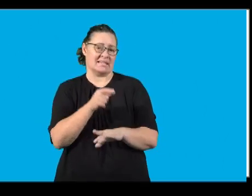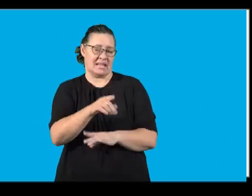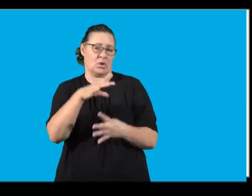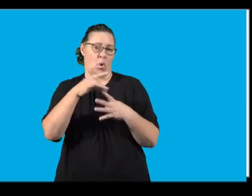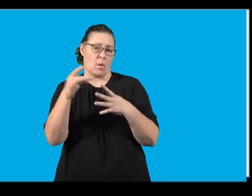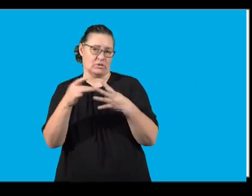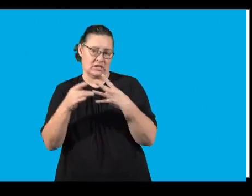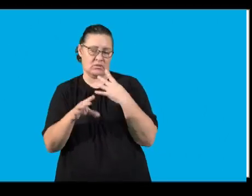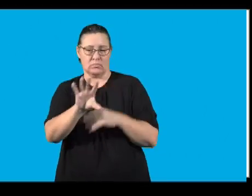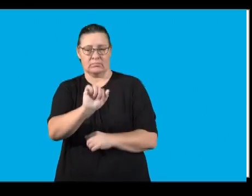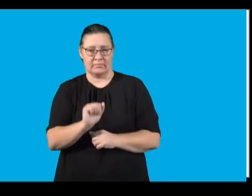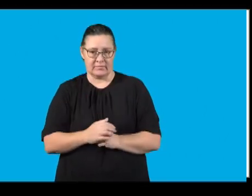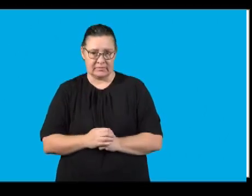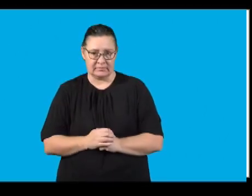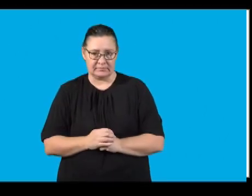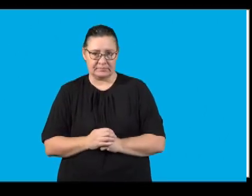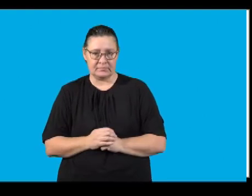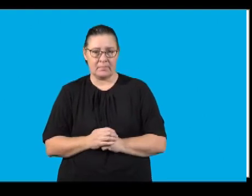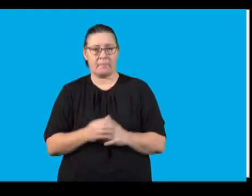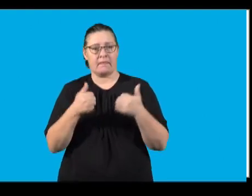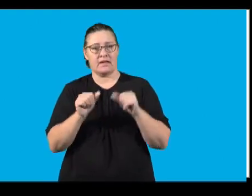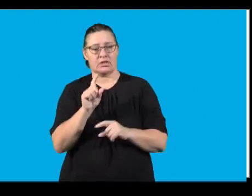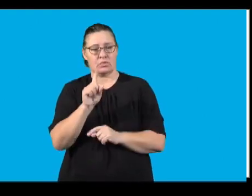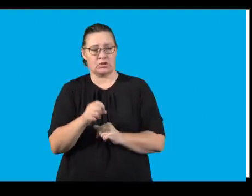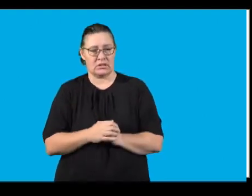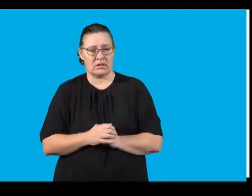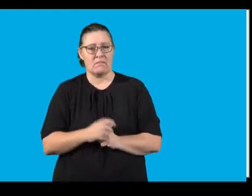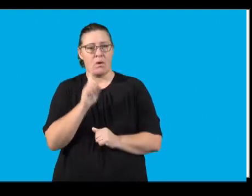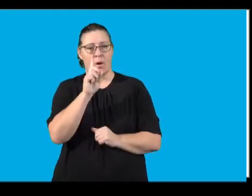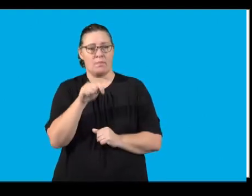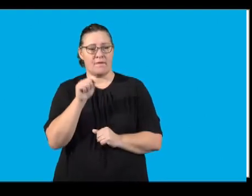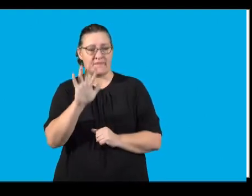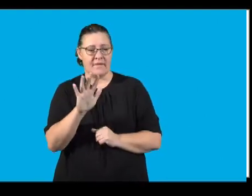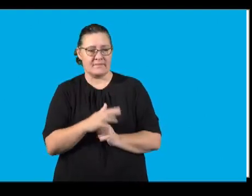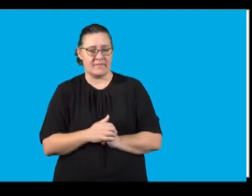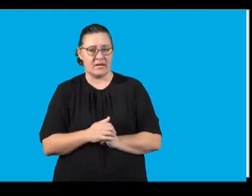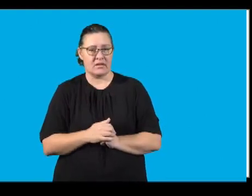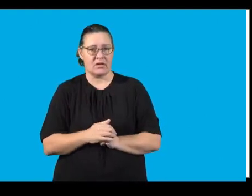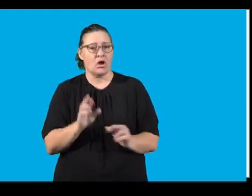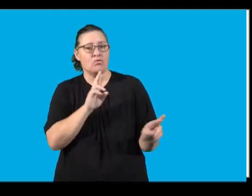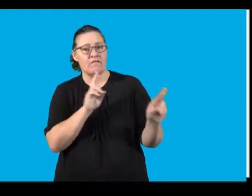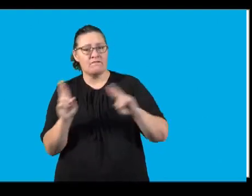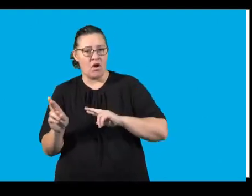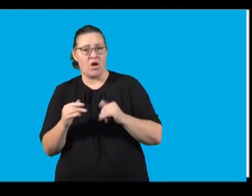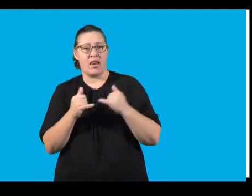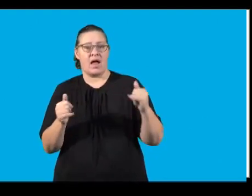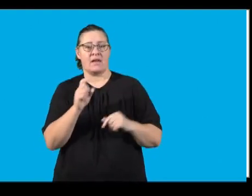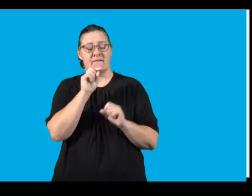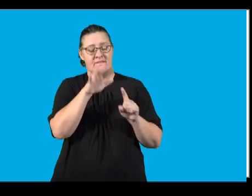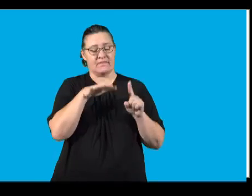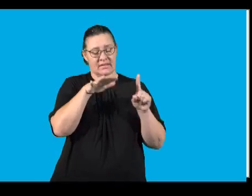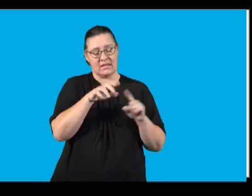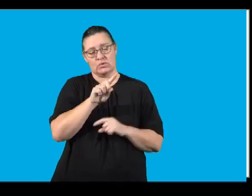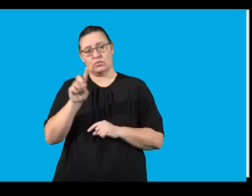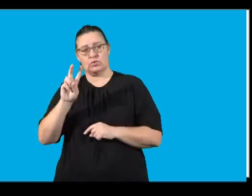that you've chosen there. Let's move on to our next question. Question 1.5. Refer to line 15 to 20,